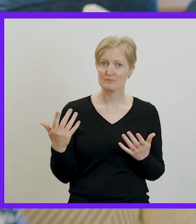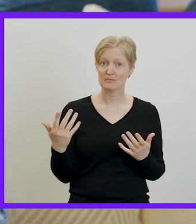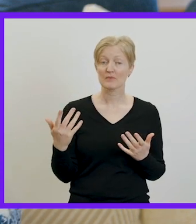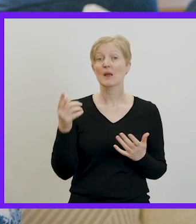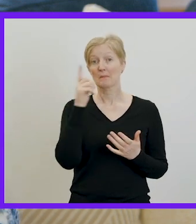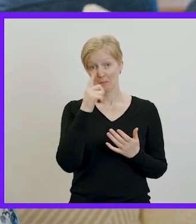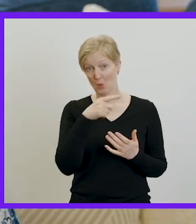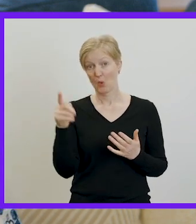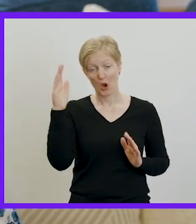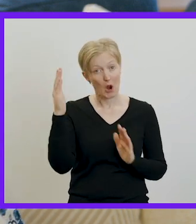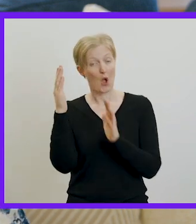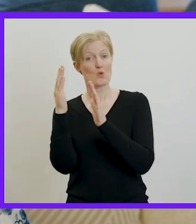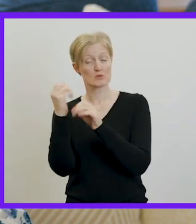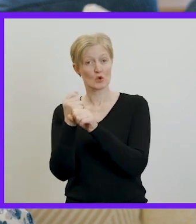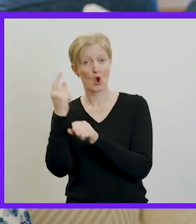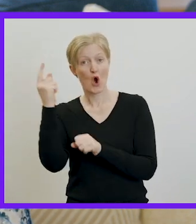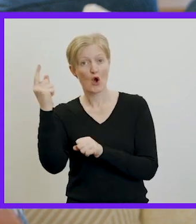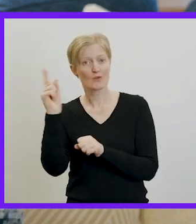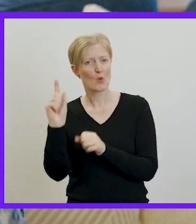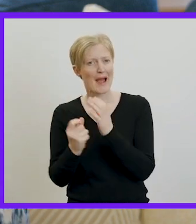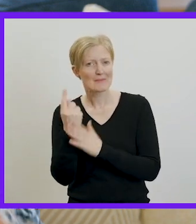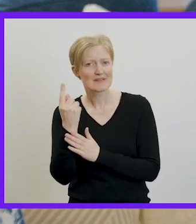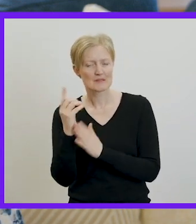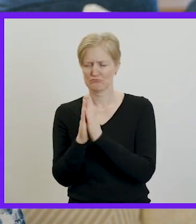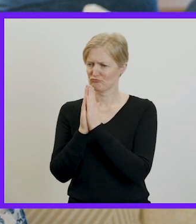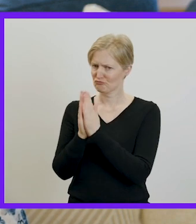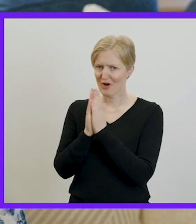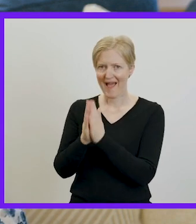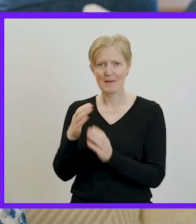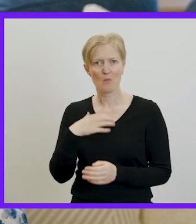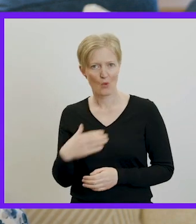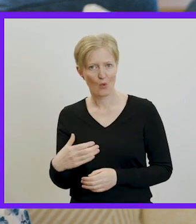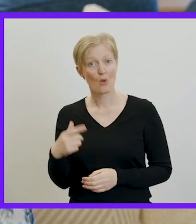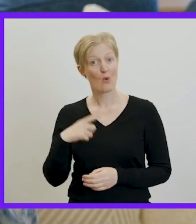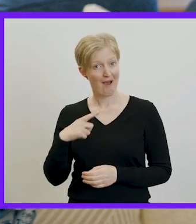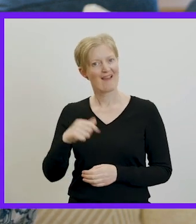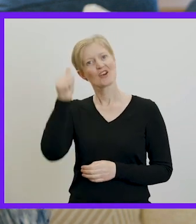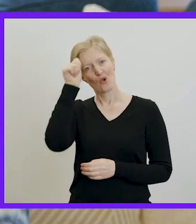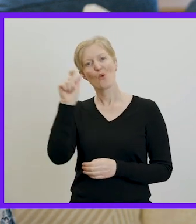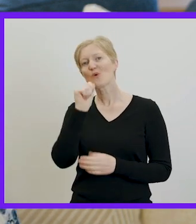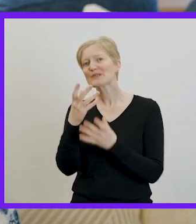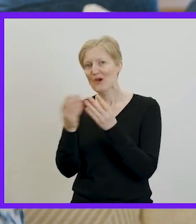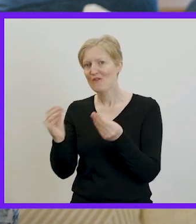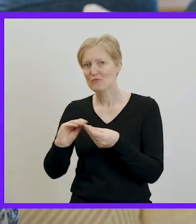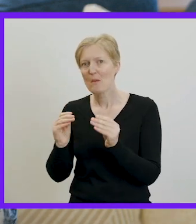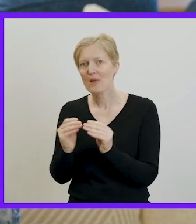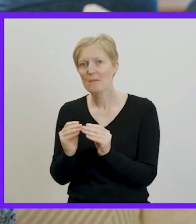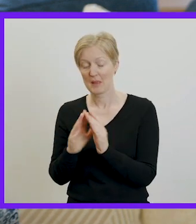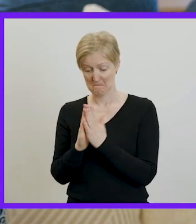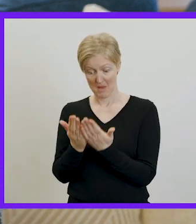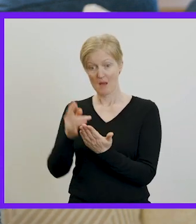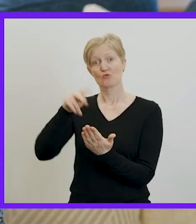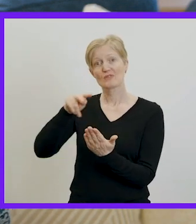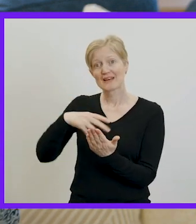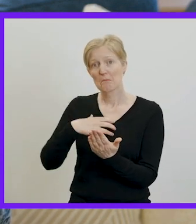See, people who lean into God find themselves praying more, knowing that that's where the solution lies. They read their